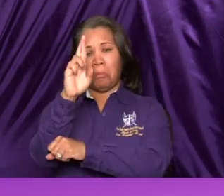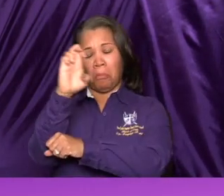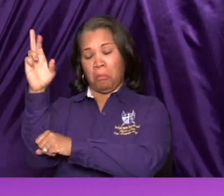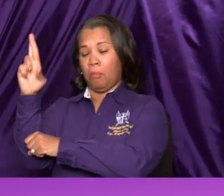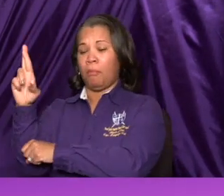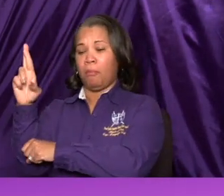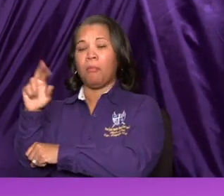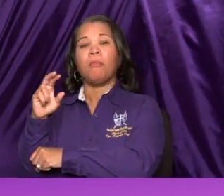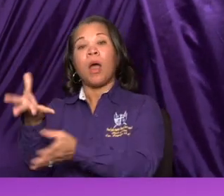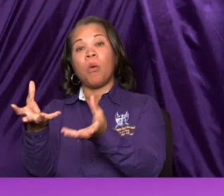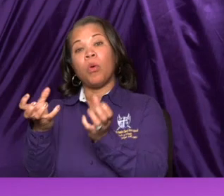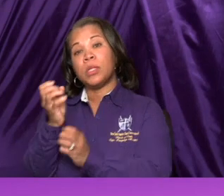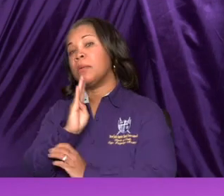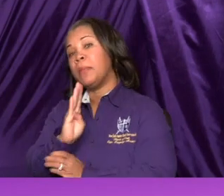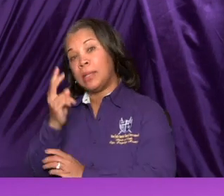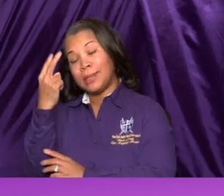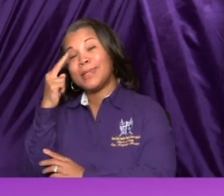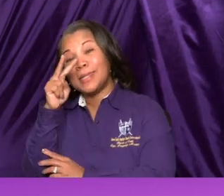I want to be seen.